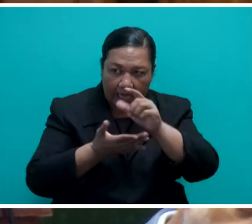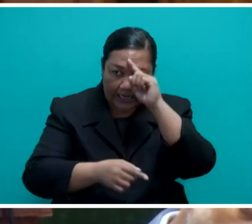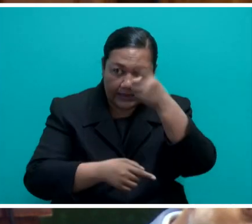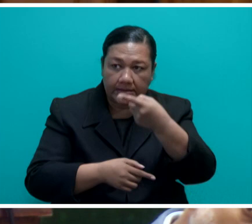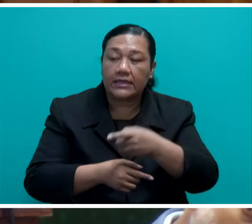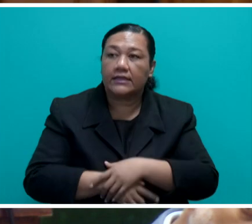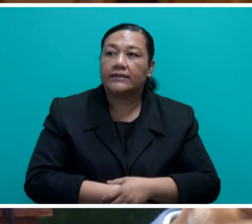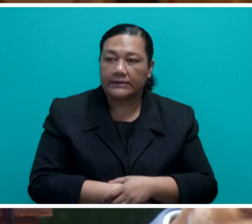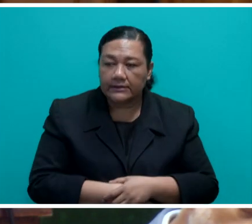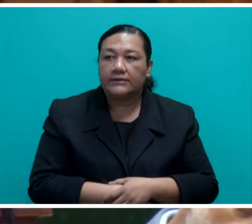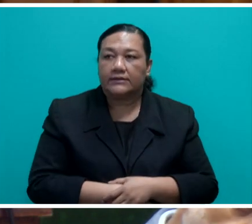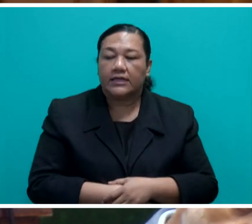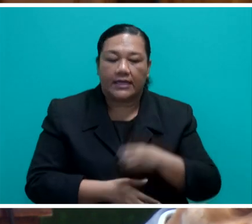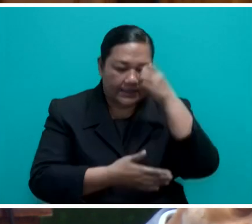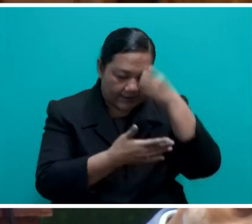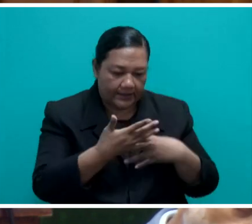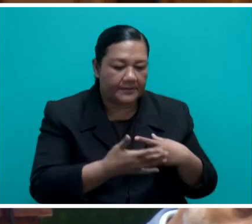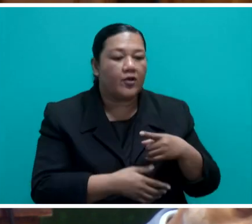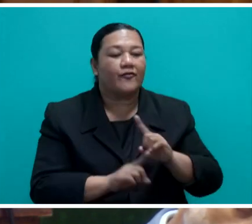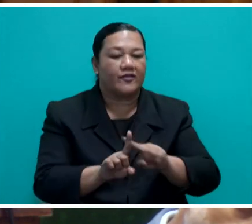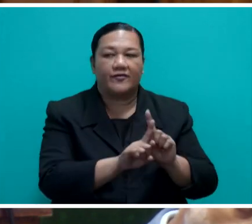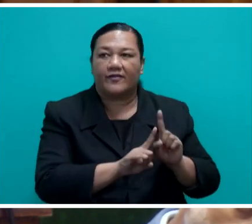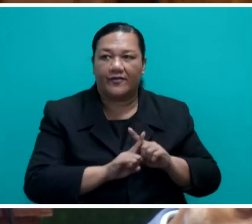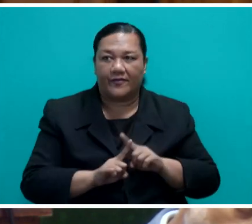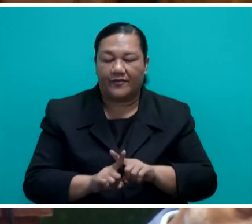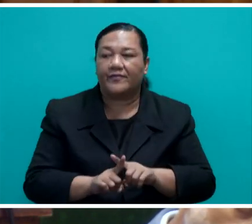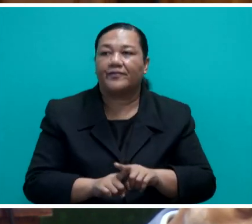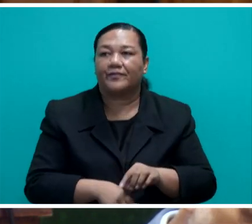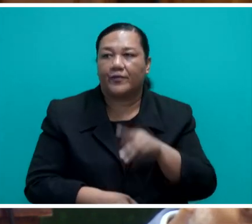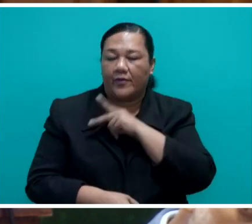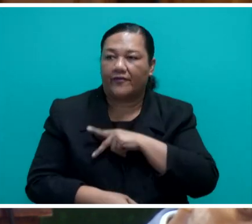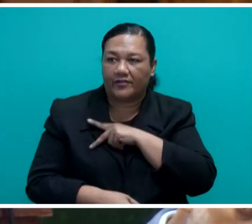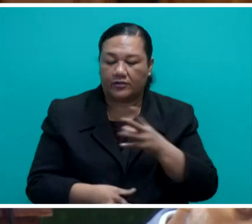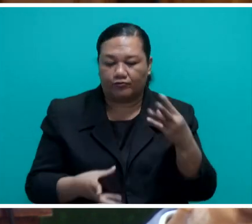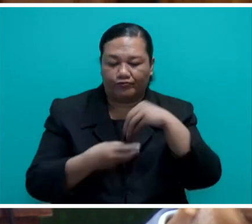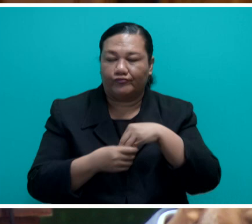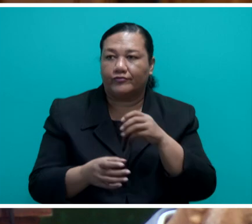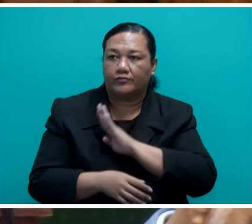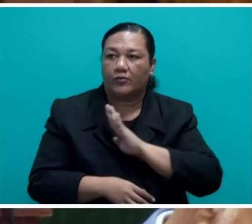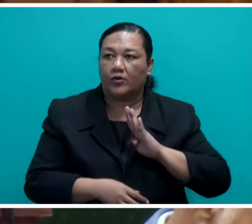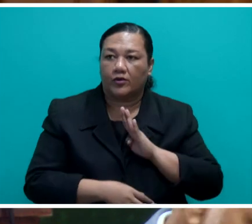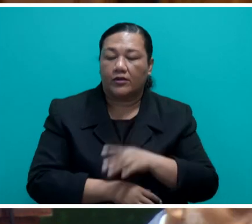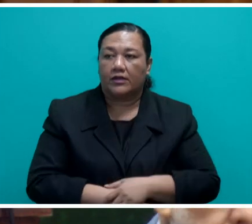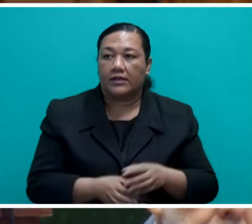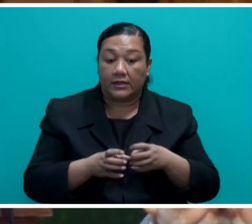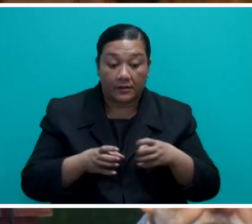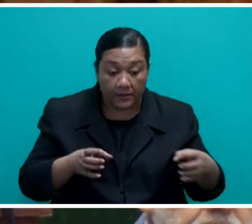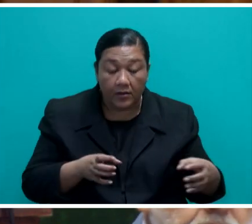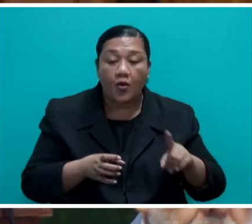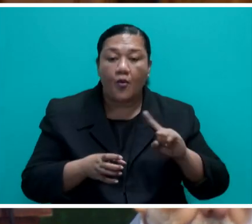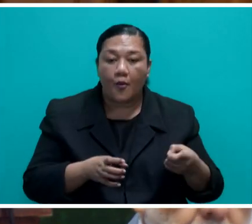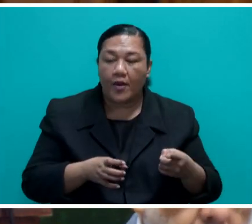of technical expertise. Mr. Speaker, sir, through collaborative efforts, a standard operating procedure